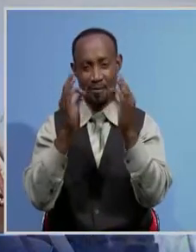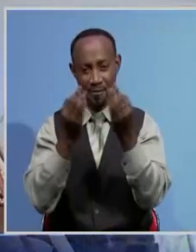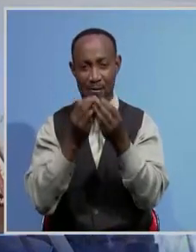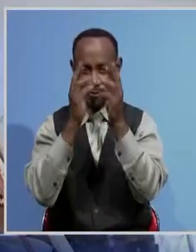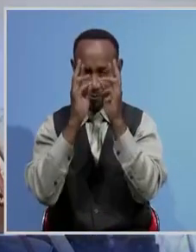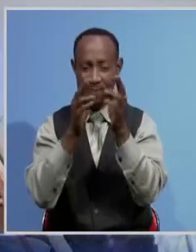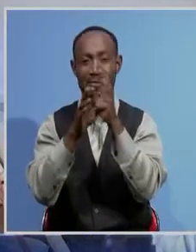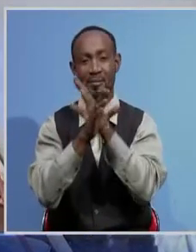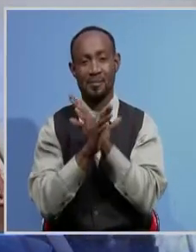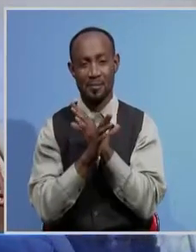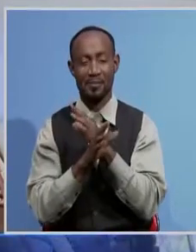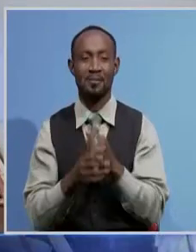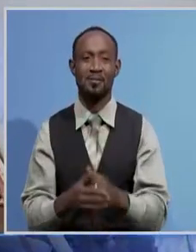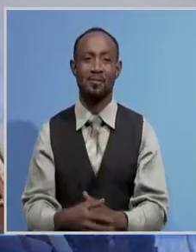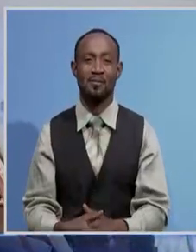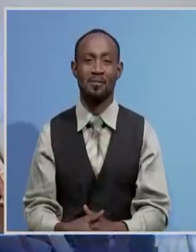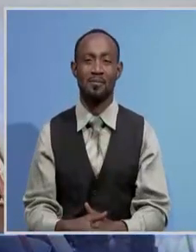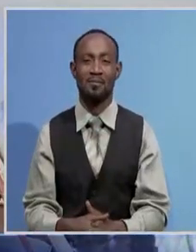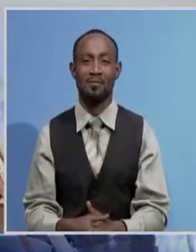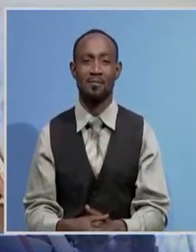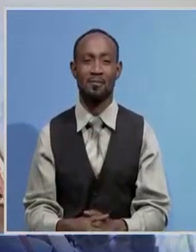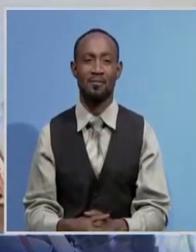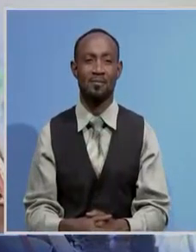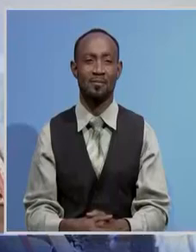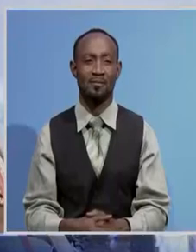We should, in this regard, continue to embrace Zambia